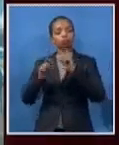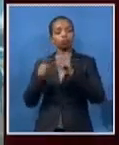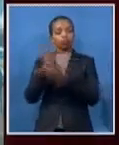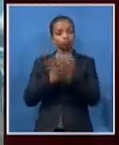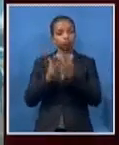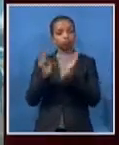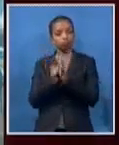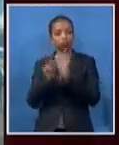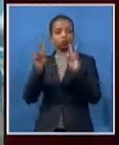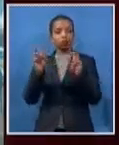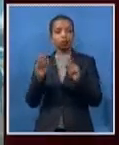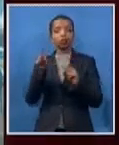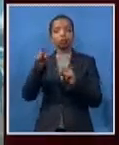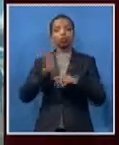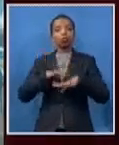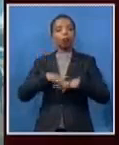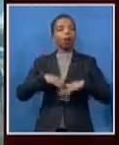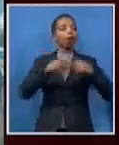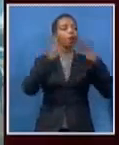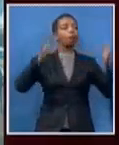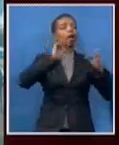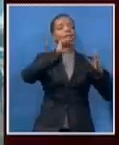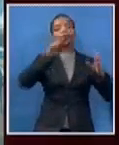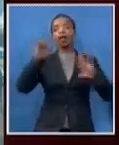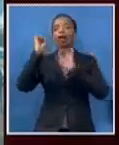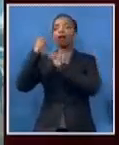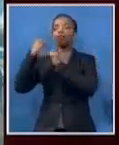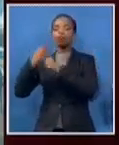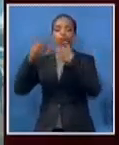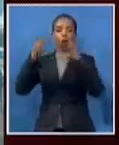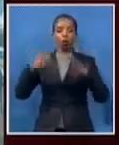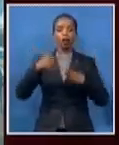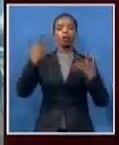they don't suit that the company's environment